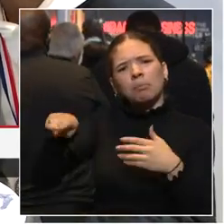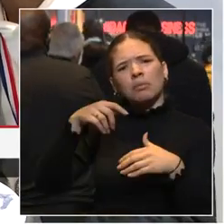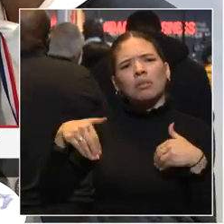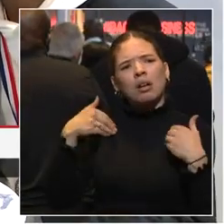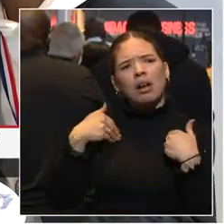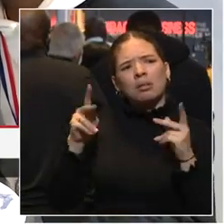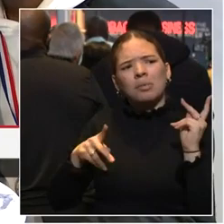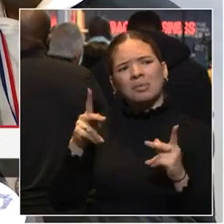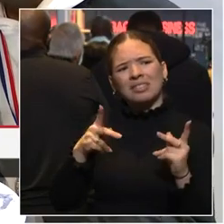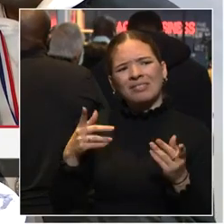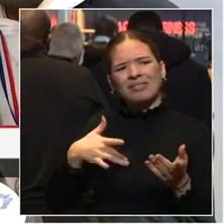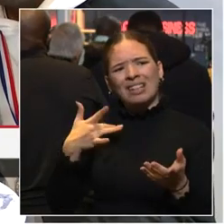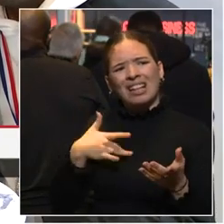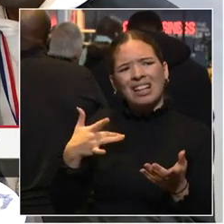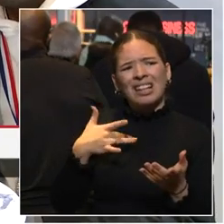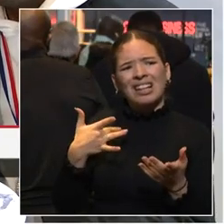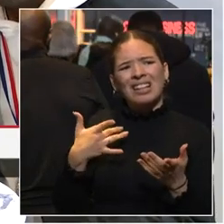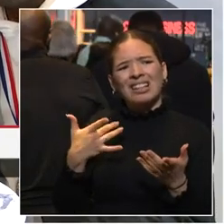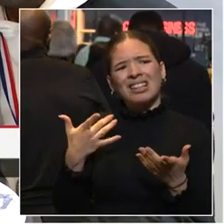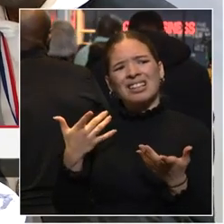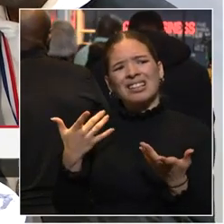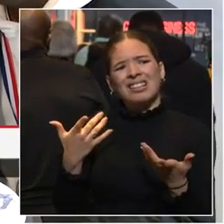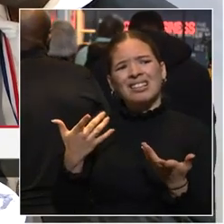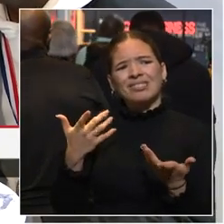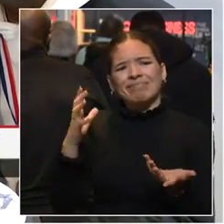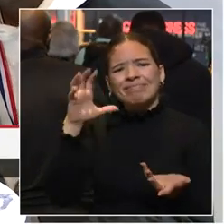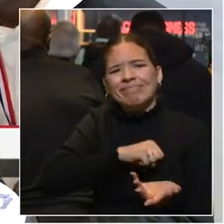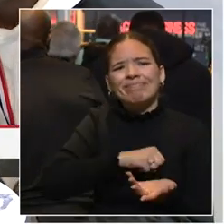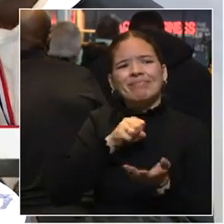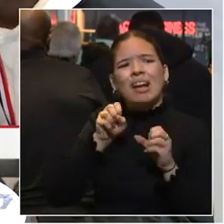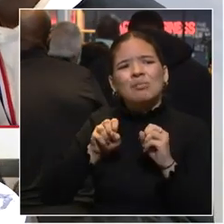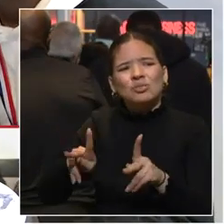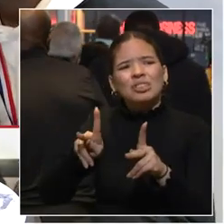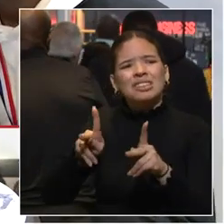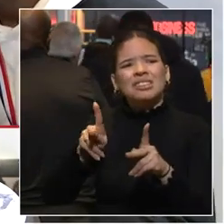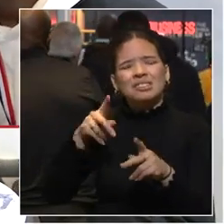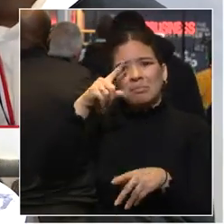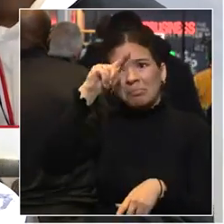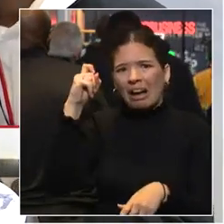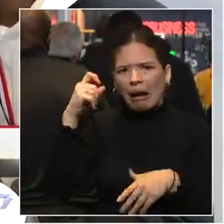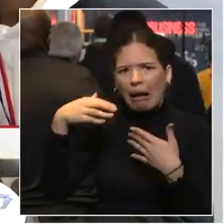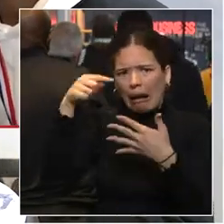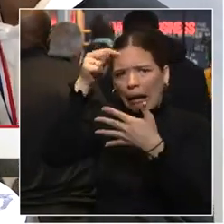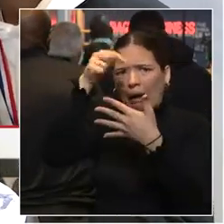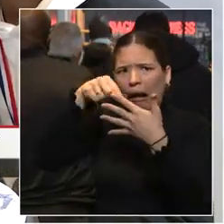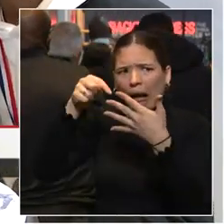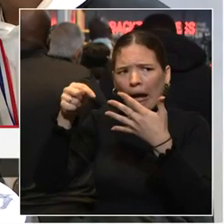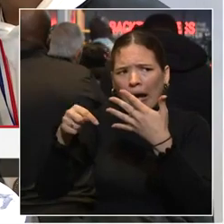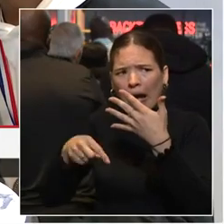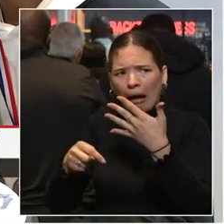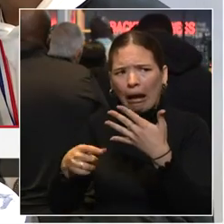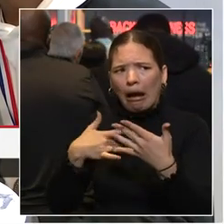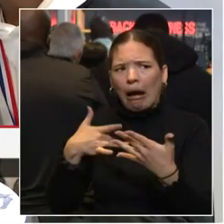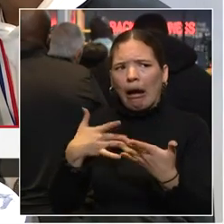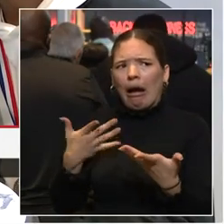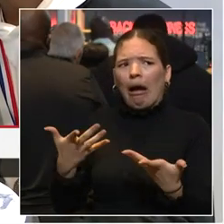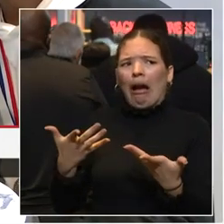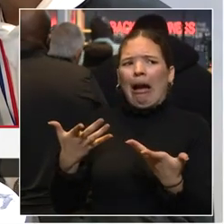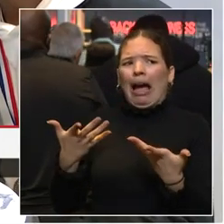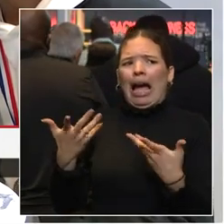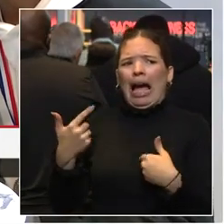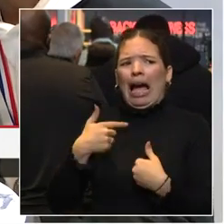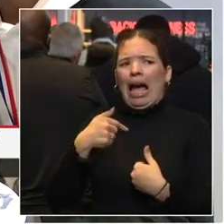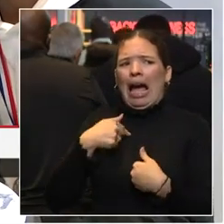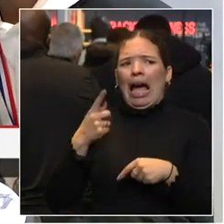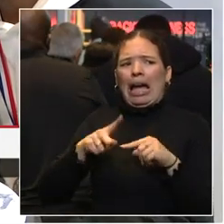taking opportunities like this because of the criteria we have to meet. Some people have imposter syndrome. So what do you say to encourage those young people